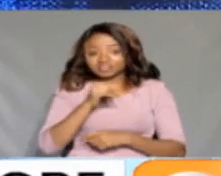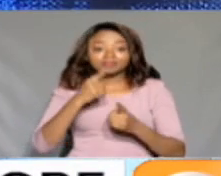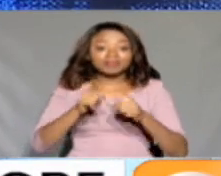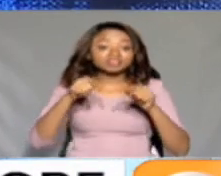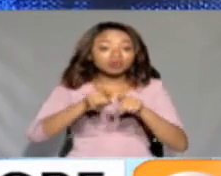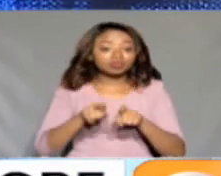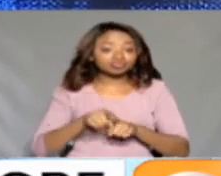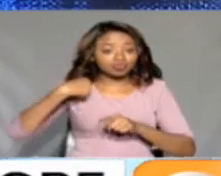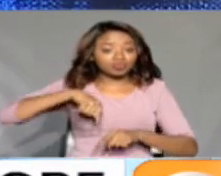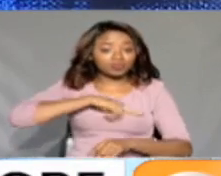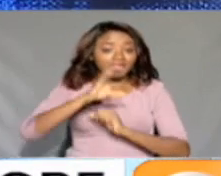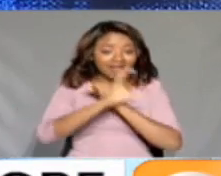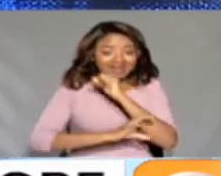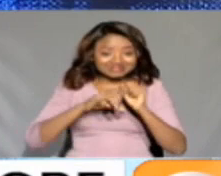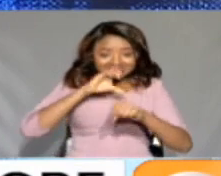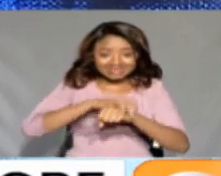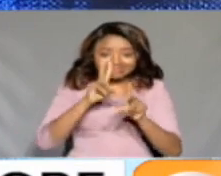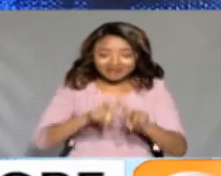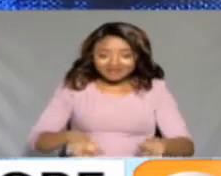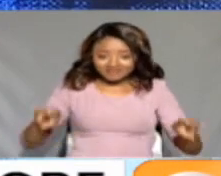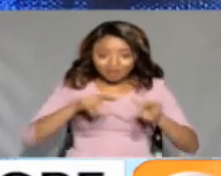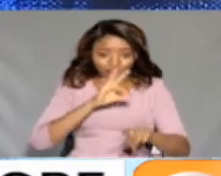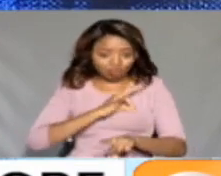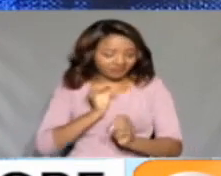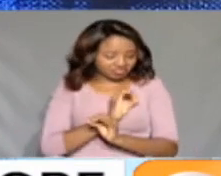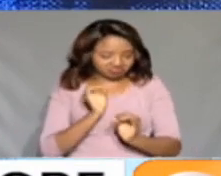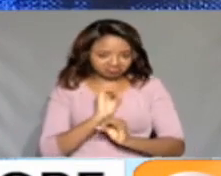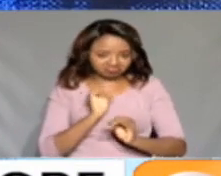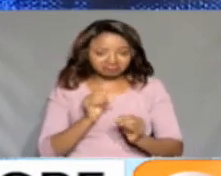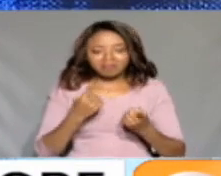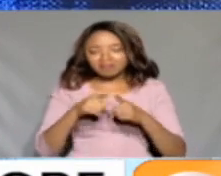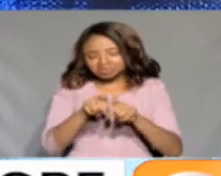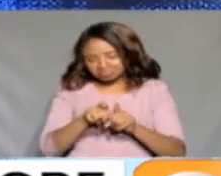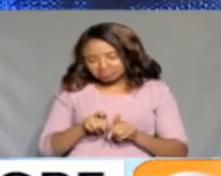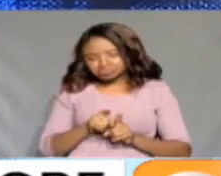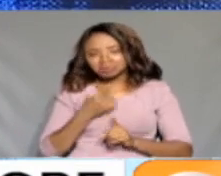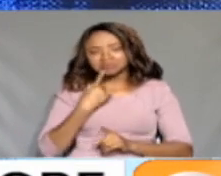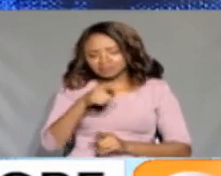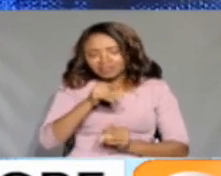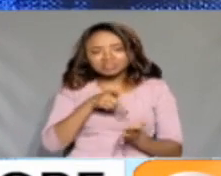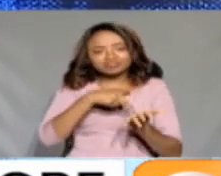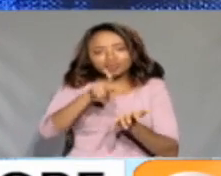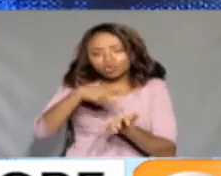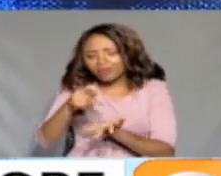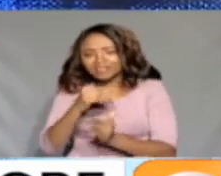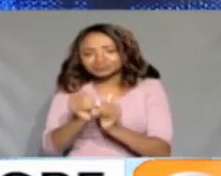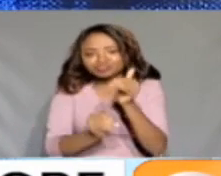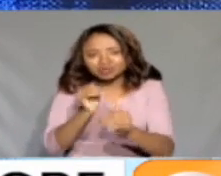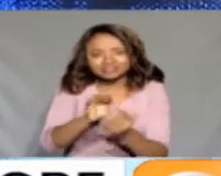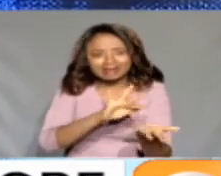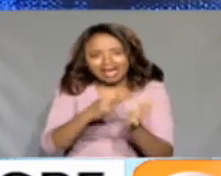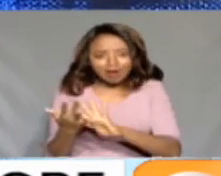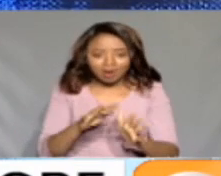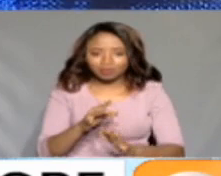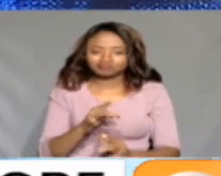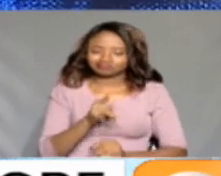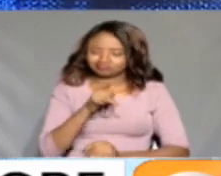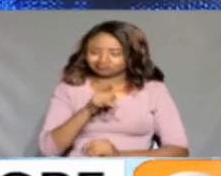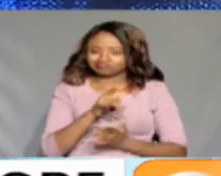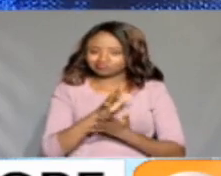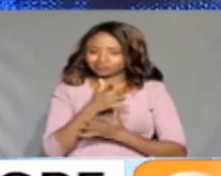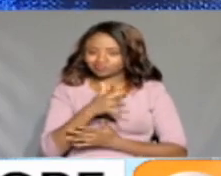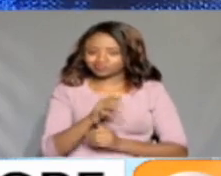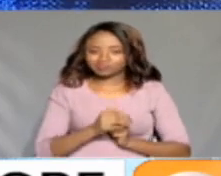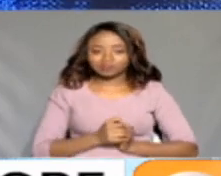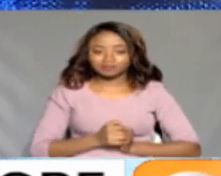have gotten value for money. The special audit faulted the hurried manner in which the procurement and deployment of medical equipment was done. And